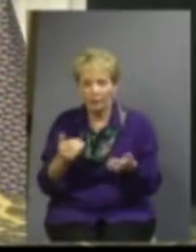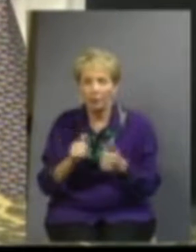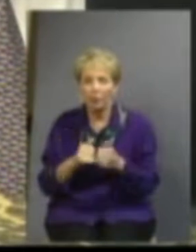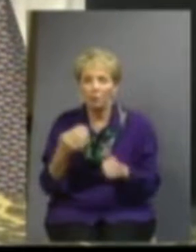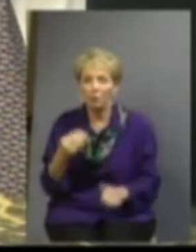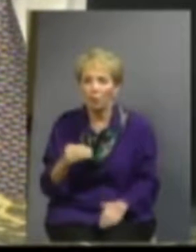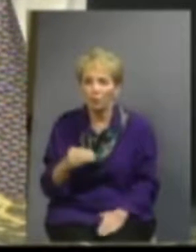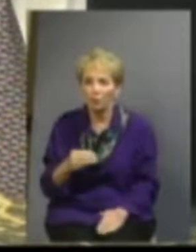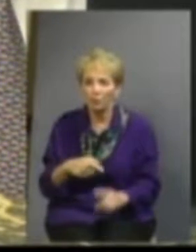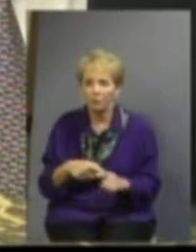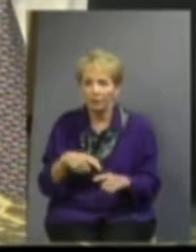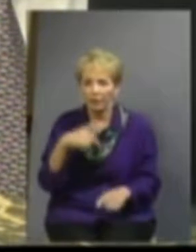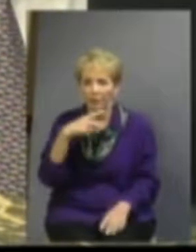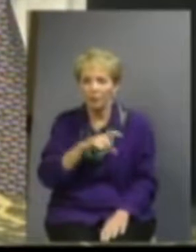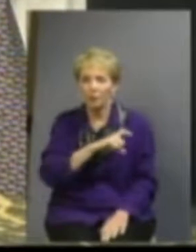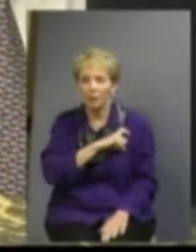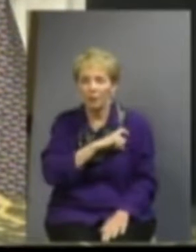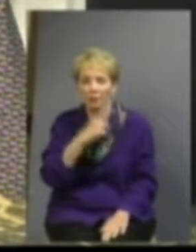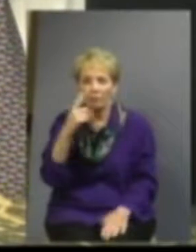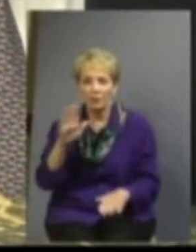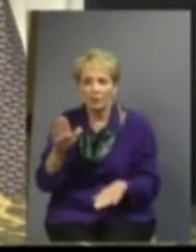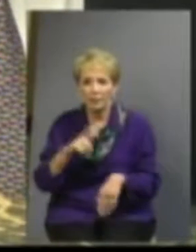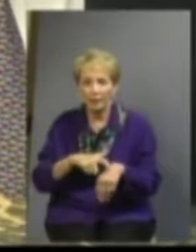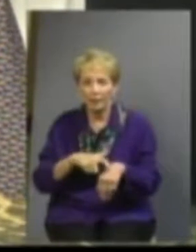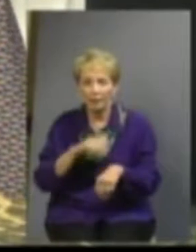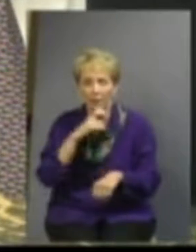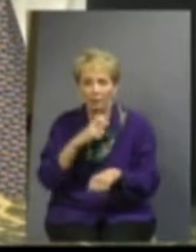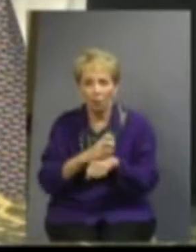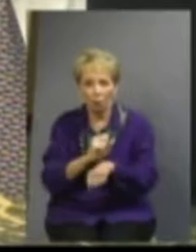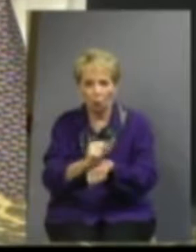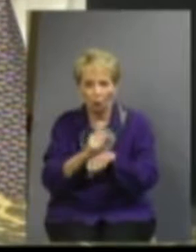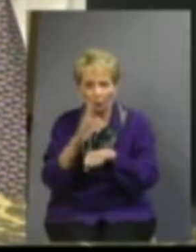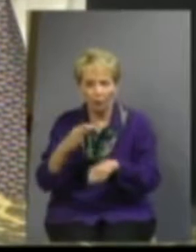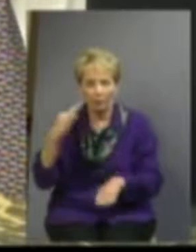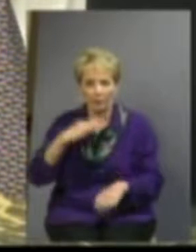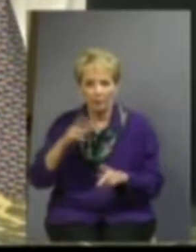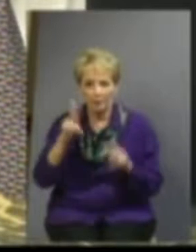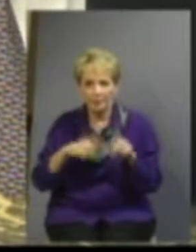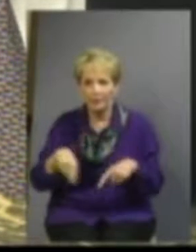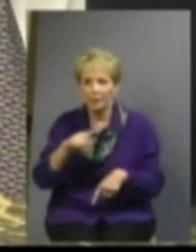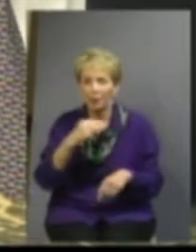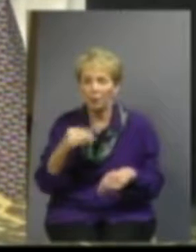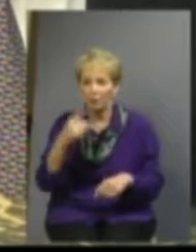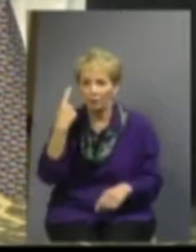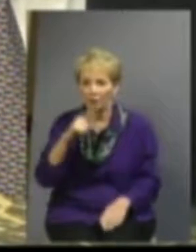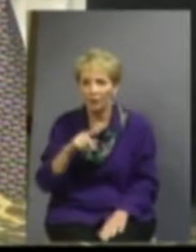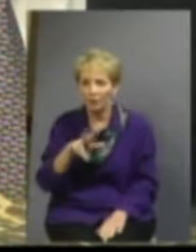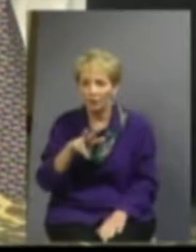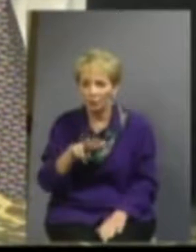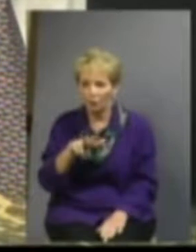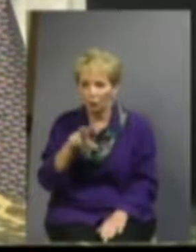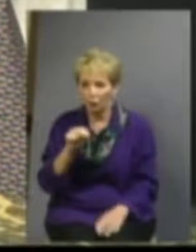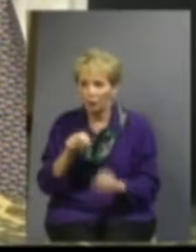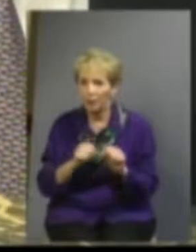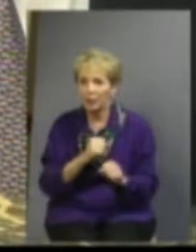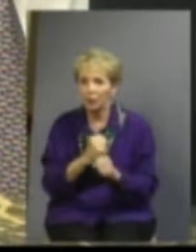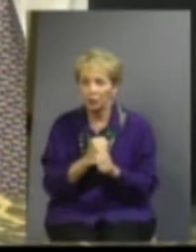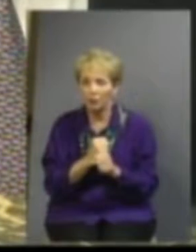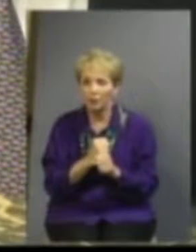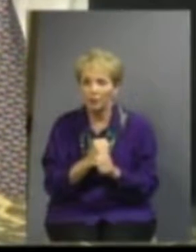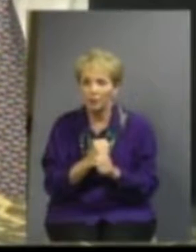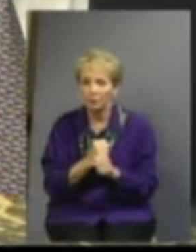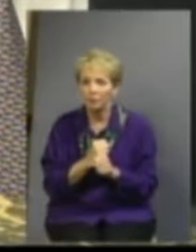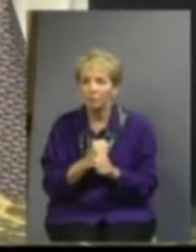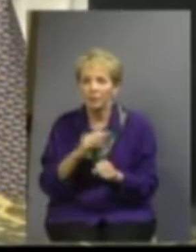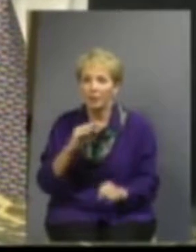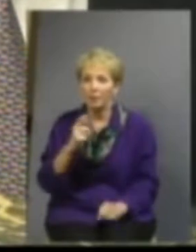Morganton in the Public Safety Department, has given his time and efforts for the benefit of the citizens of Morganton for 30 years. And whereas